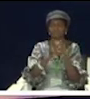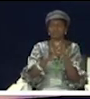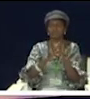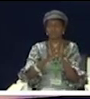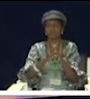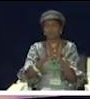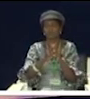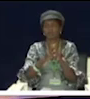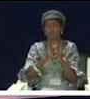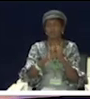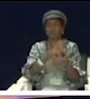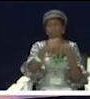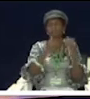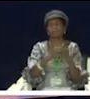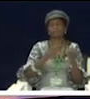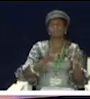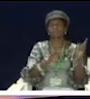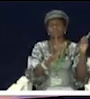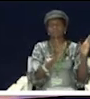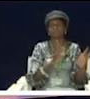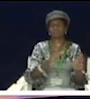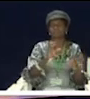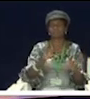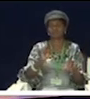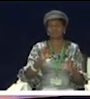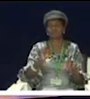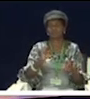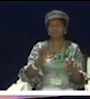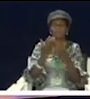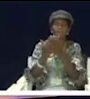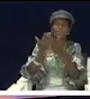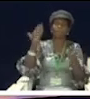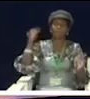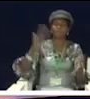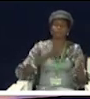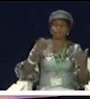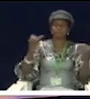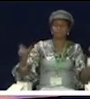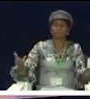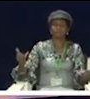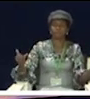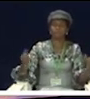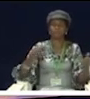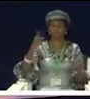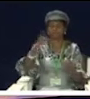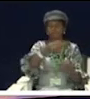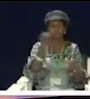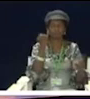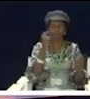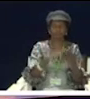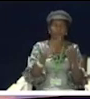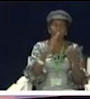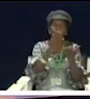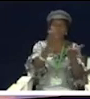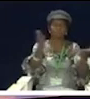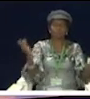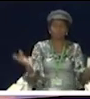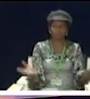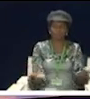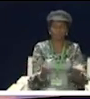And so all disciples, past and present, you are supposed to be here.